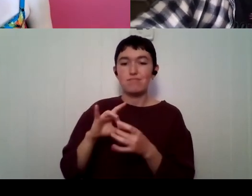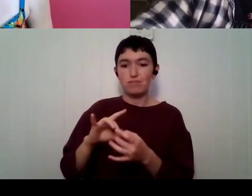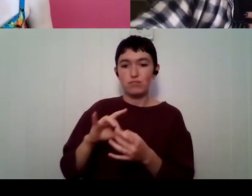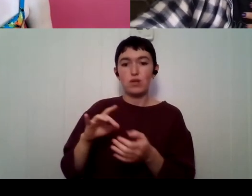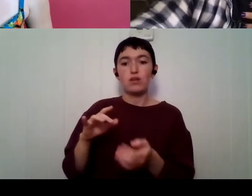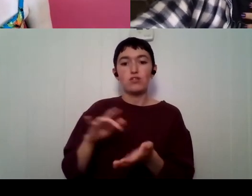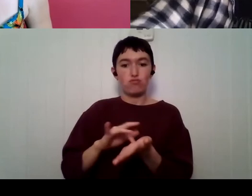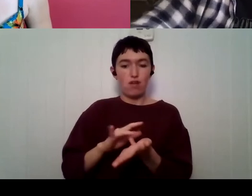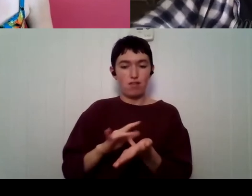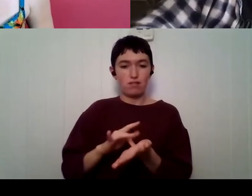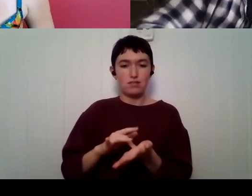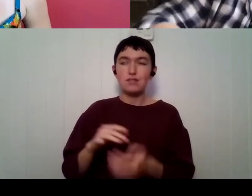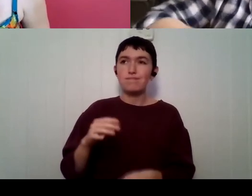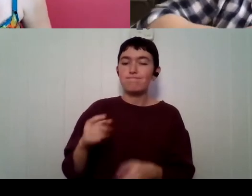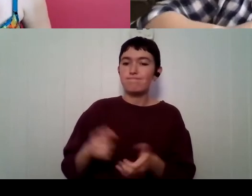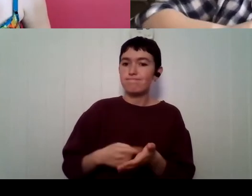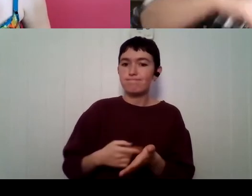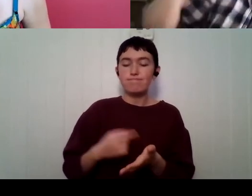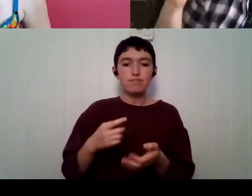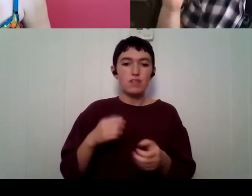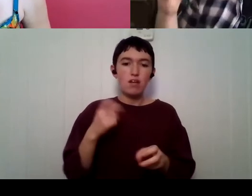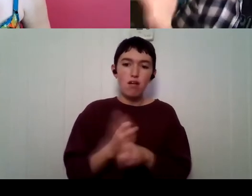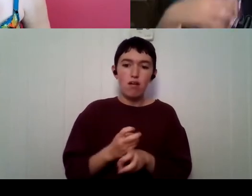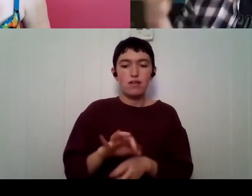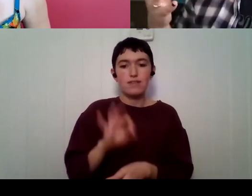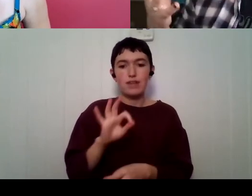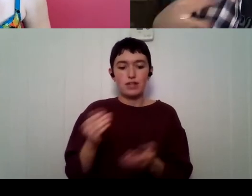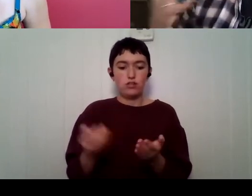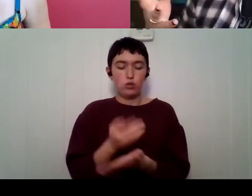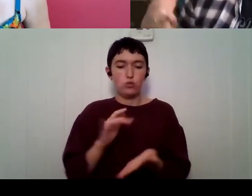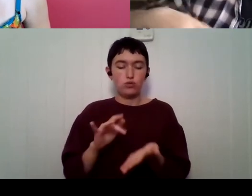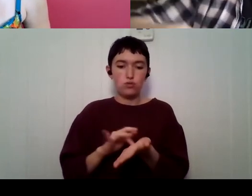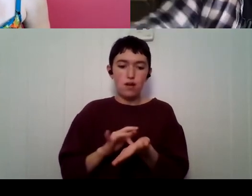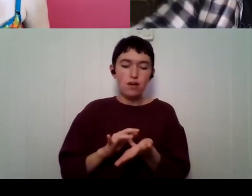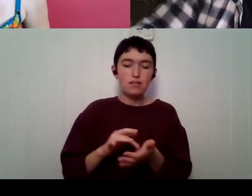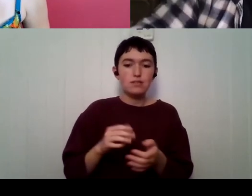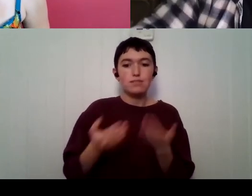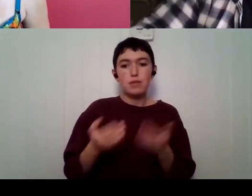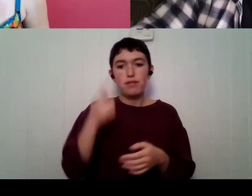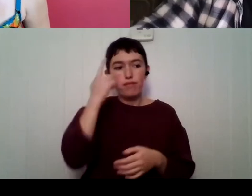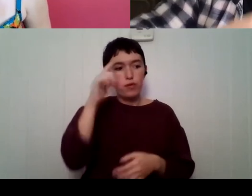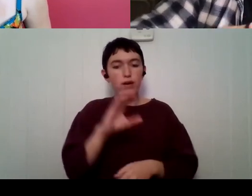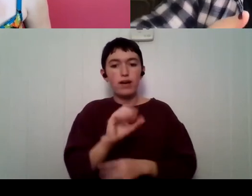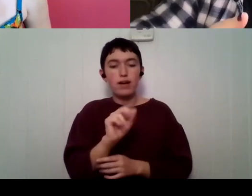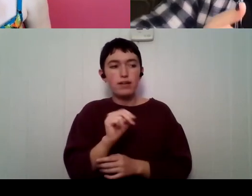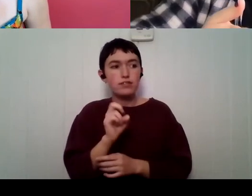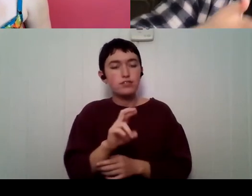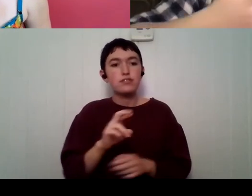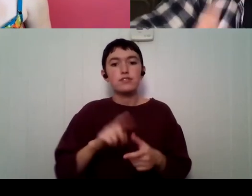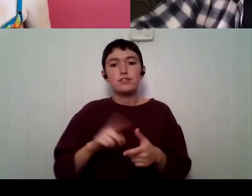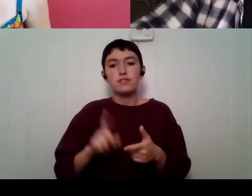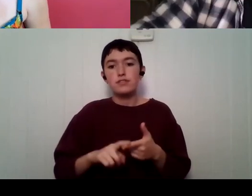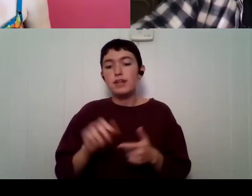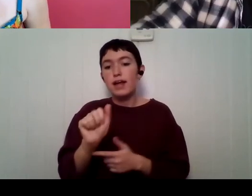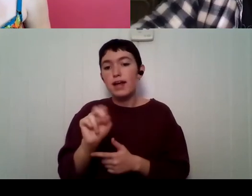drugs, whether it be for cancer, whether it is for antibiotics, like we need drugs for so many things. And this scientist